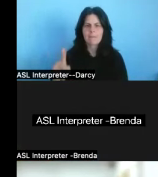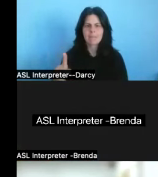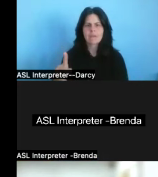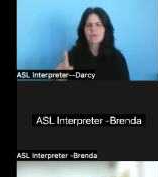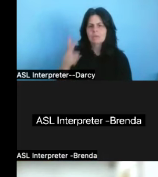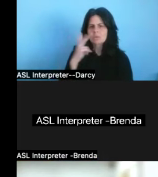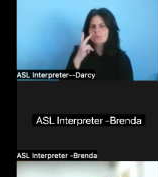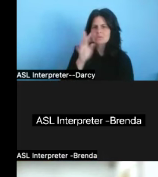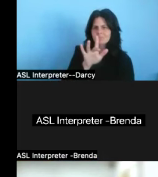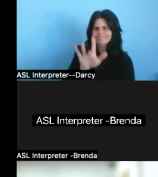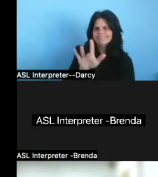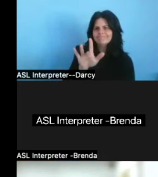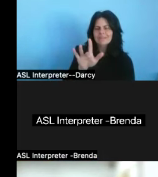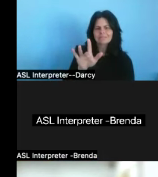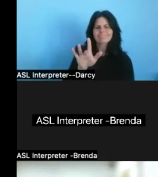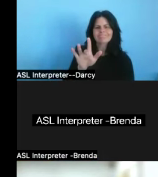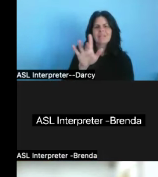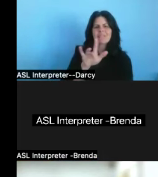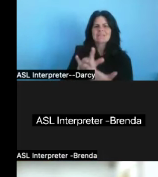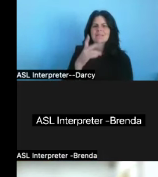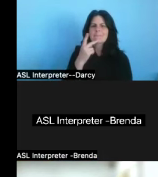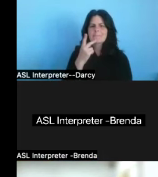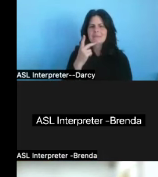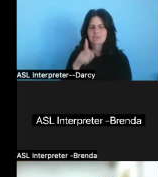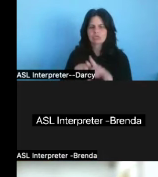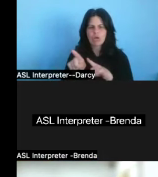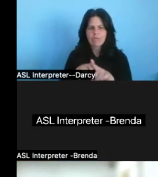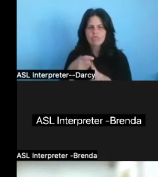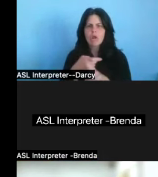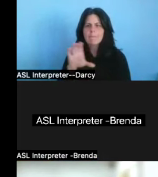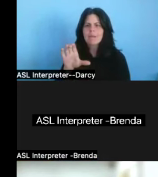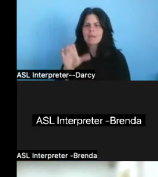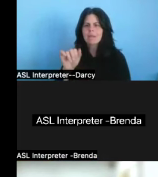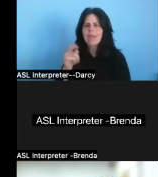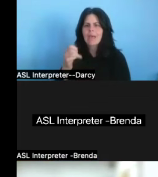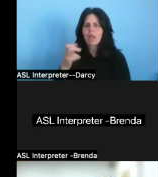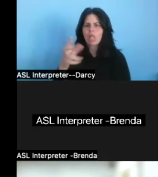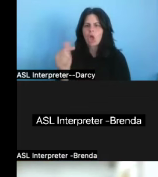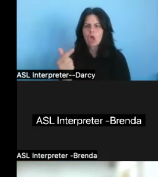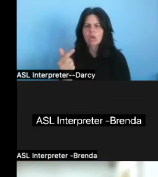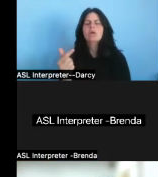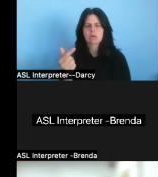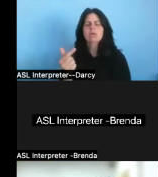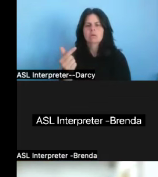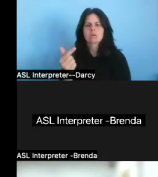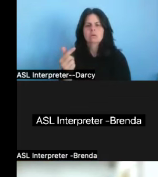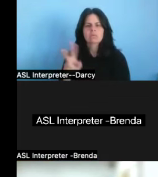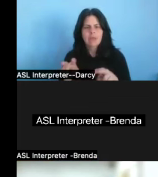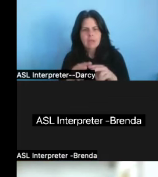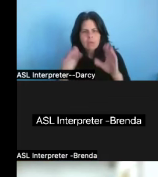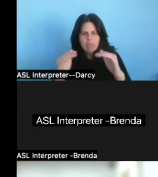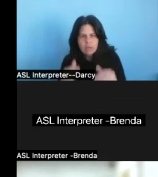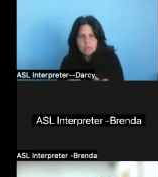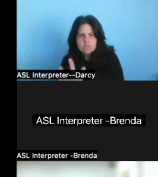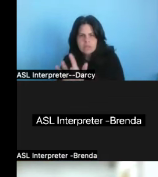the epicenter from the catalog value. And then the black star is the epicenter estimate from shake